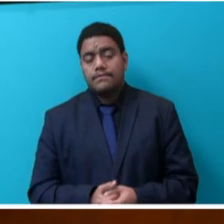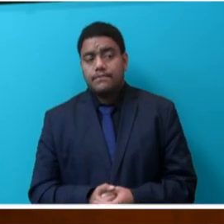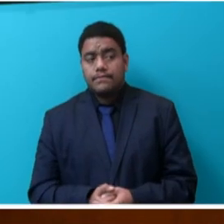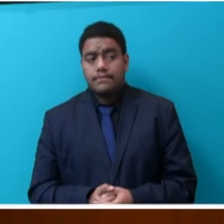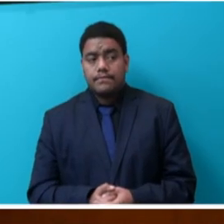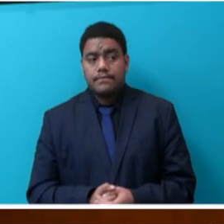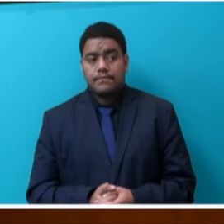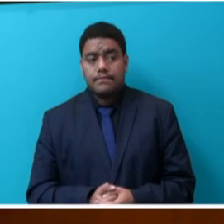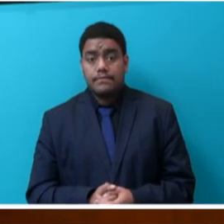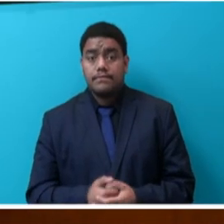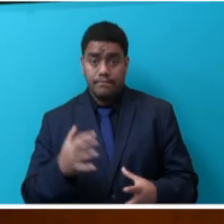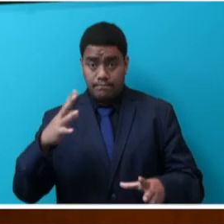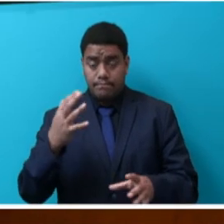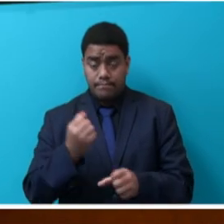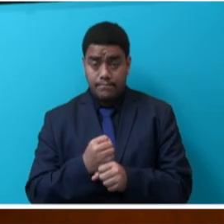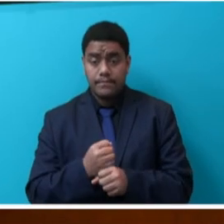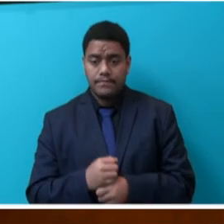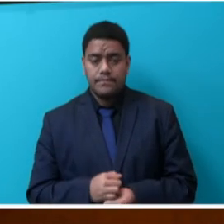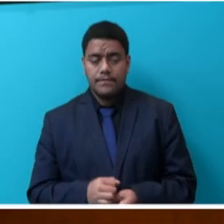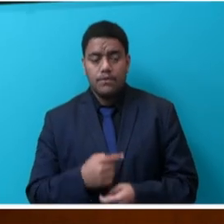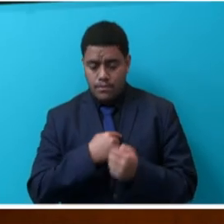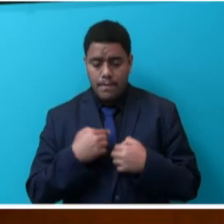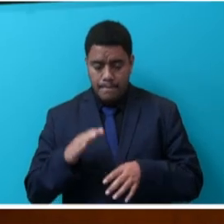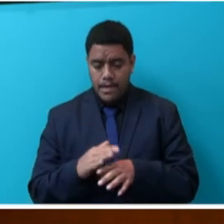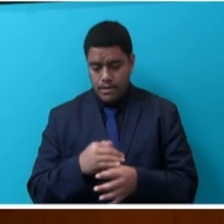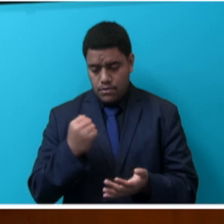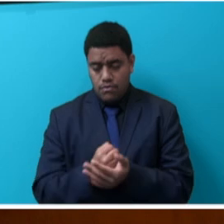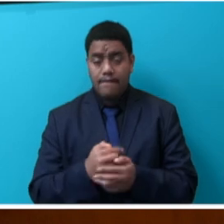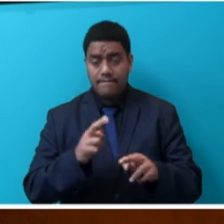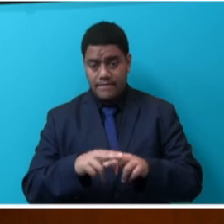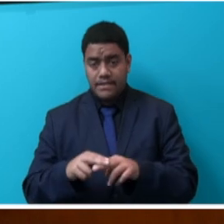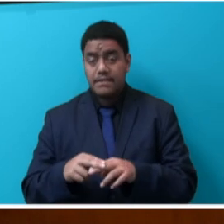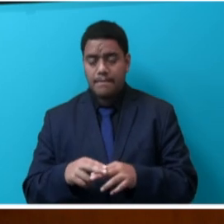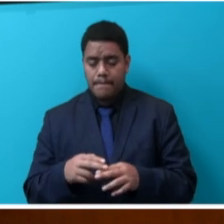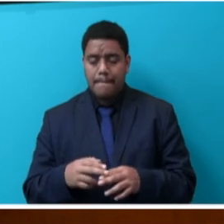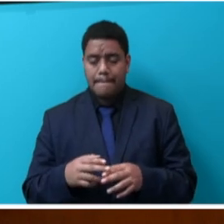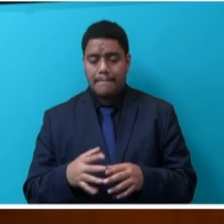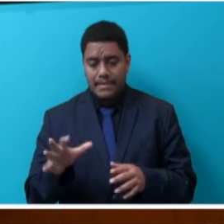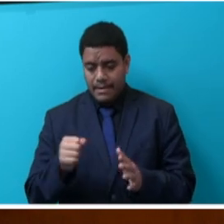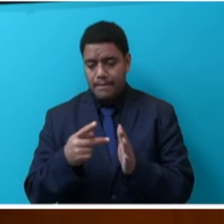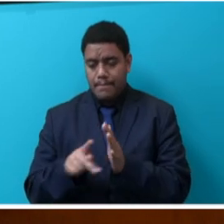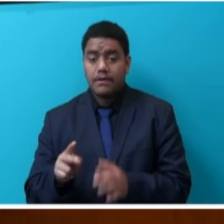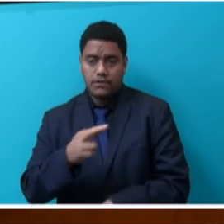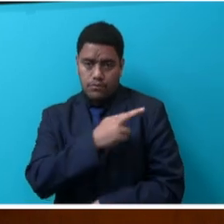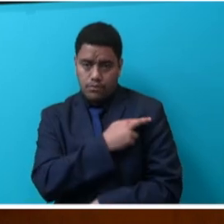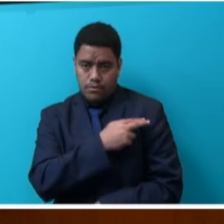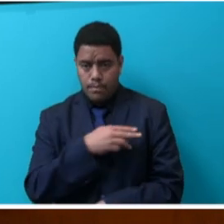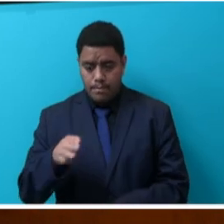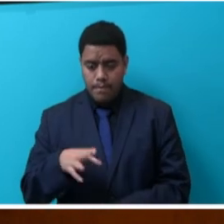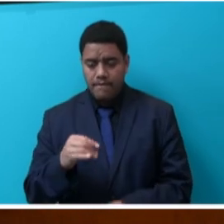In conclusion, we are determined to ensure Fiji plays its part as a responsible member of the